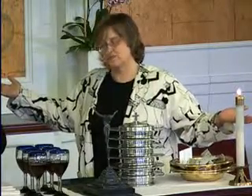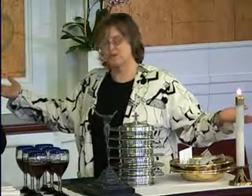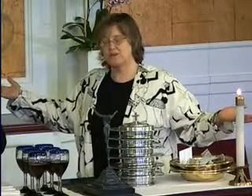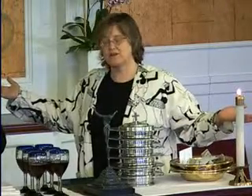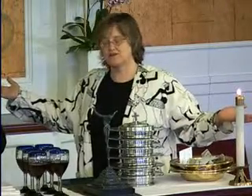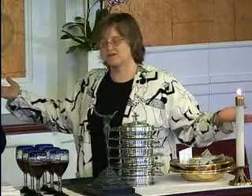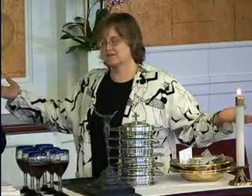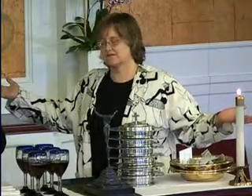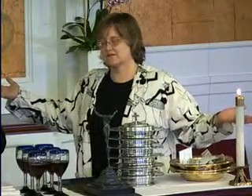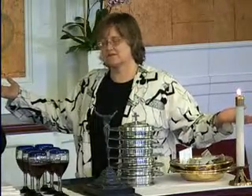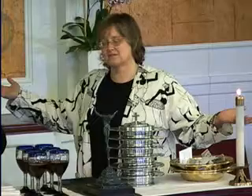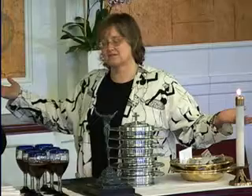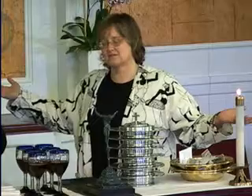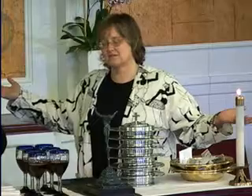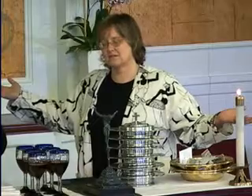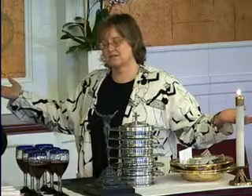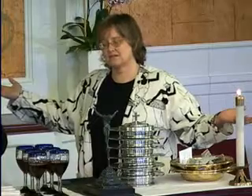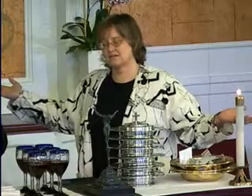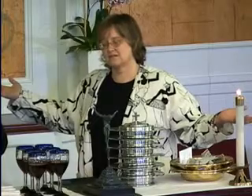one with the other.